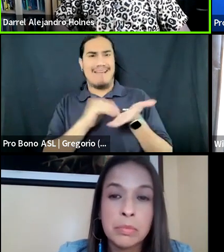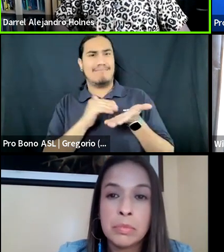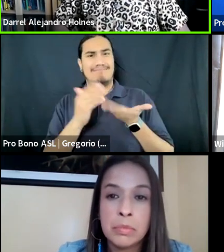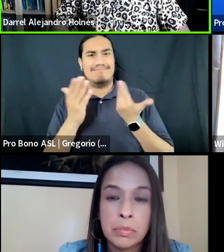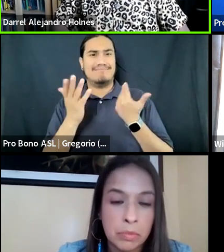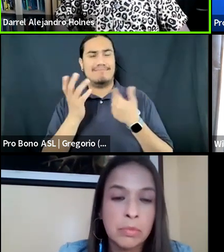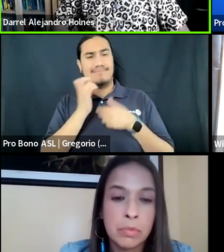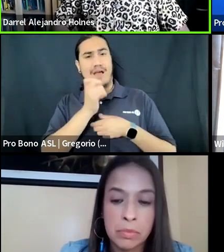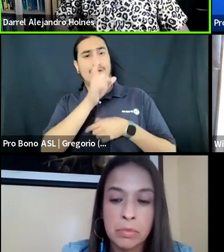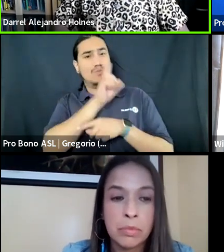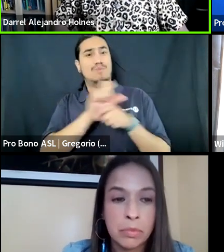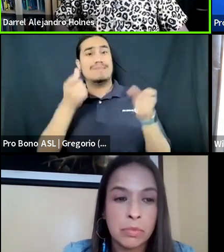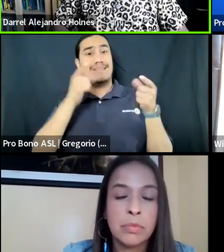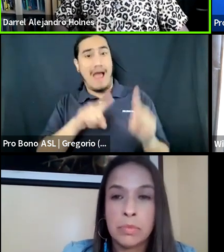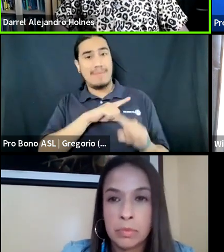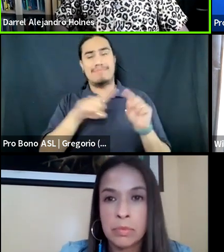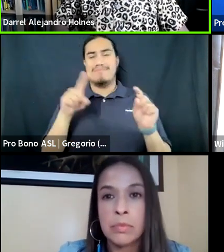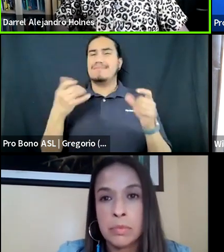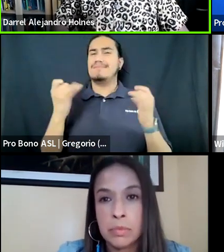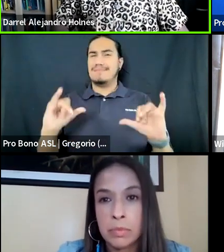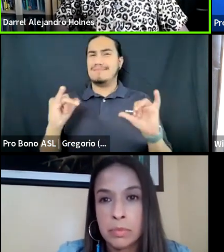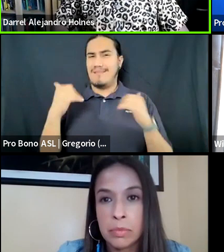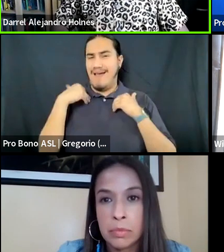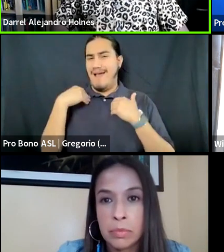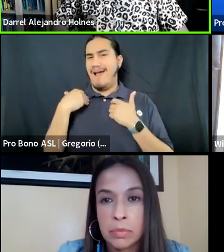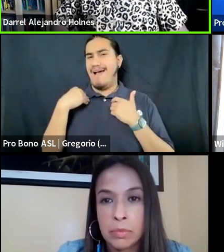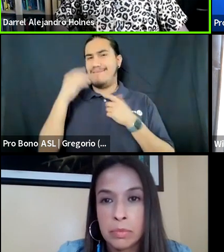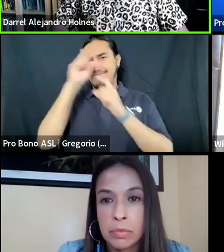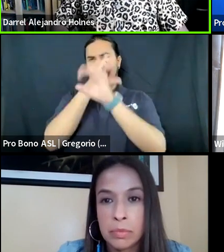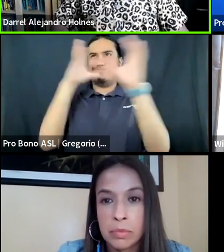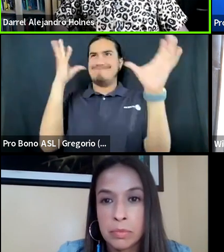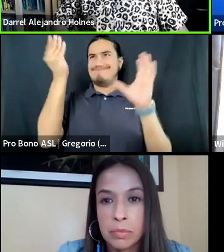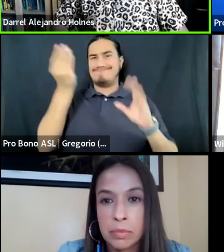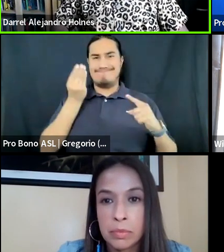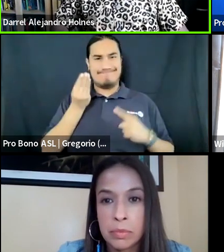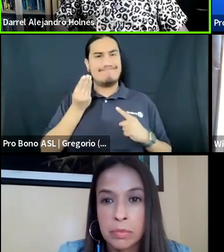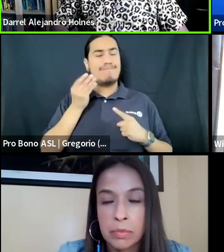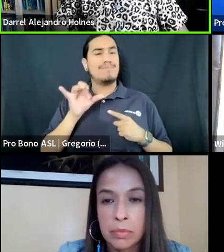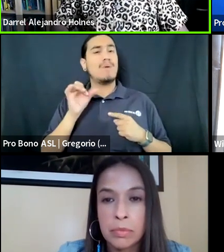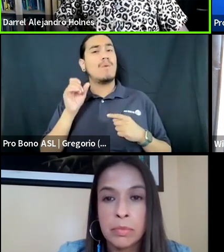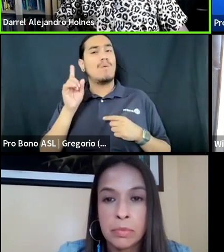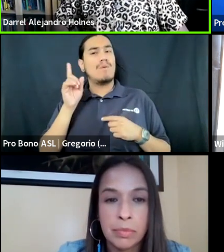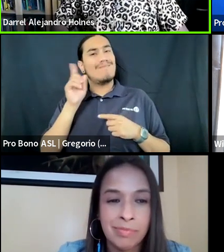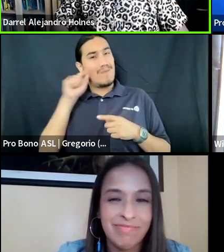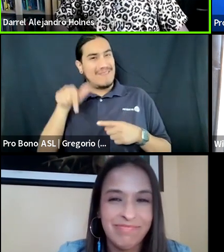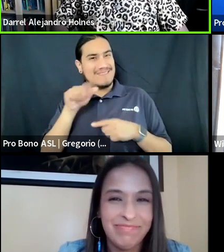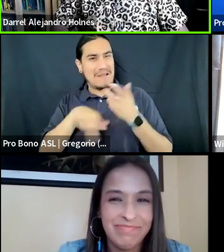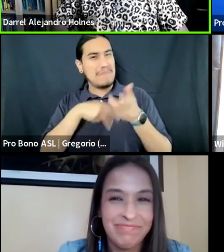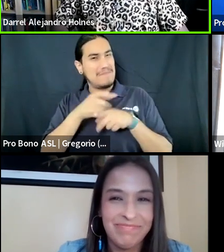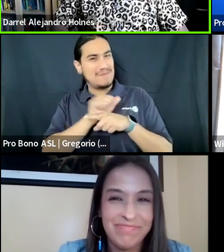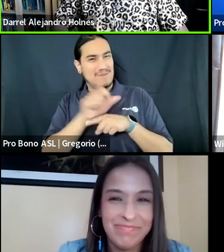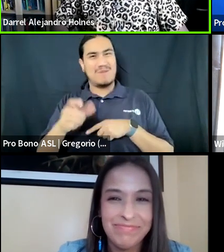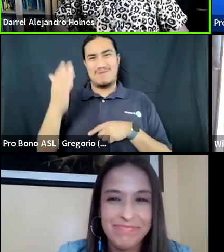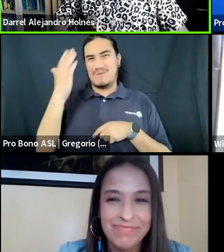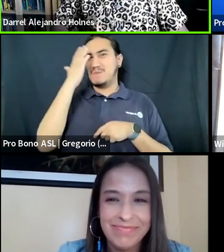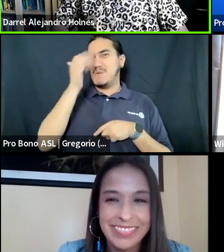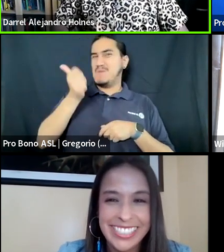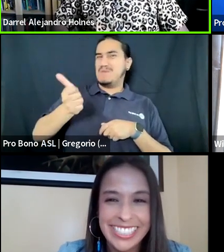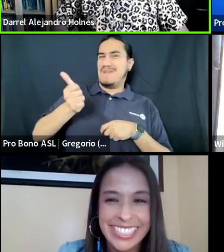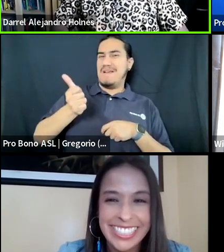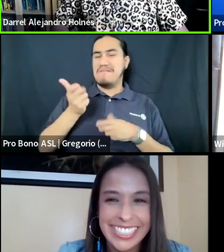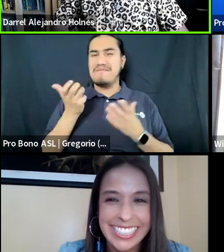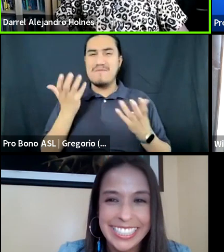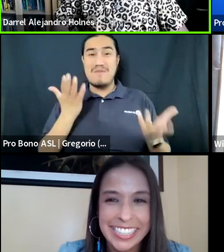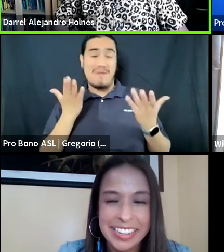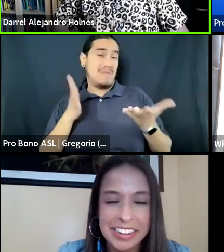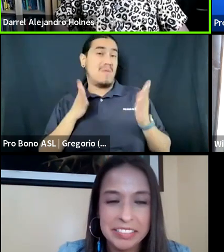happen. So in order to do a lot of these exercises, you really have to know yourself. Or maybe this will be a way